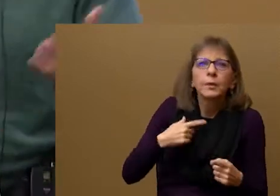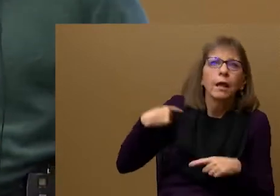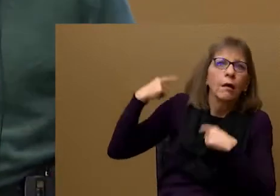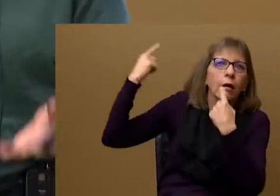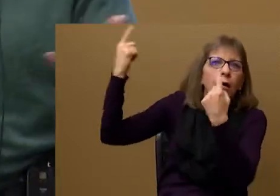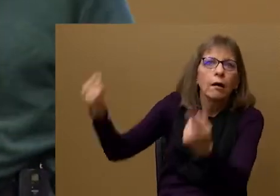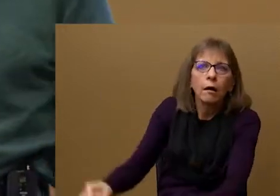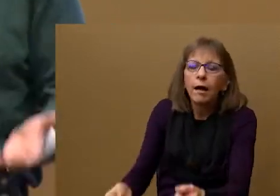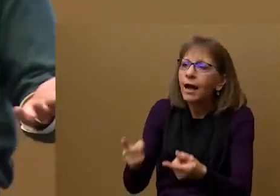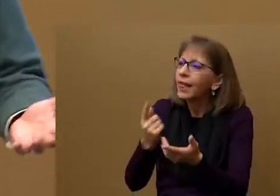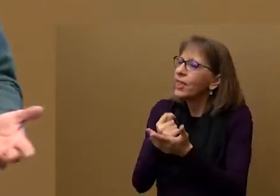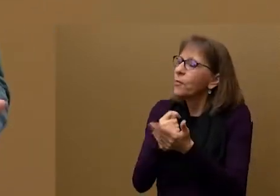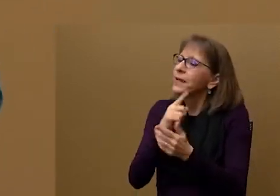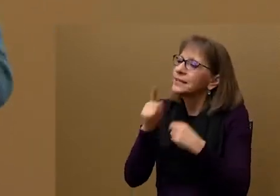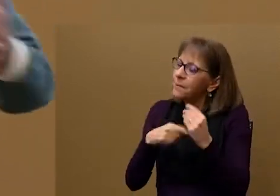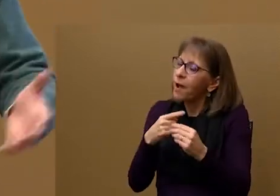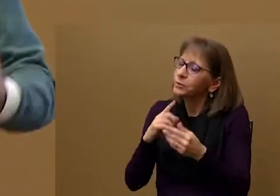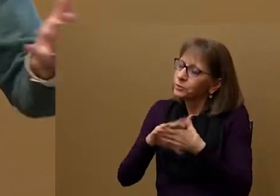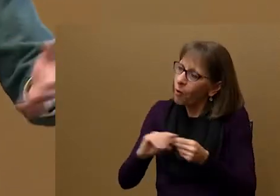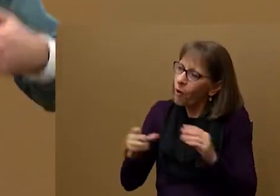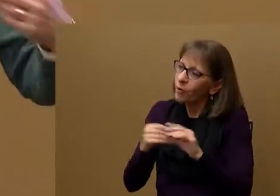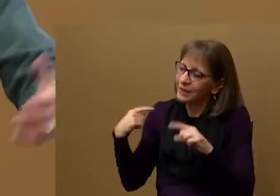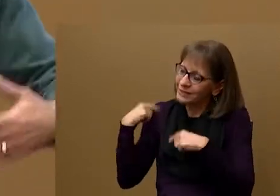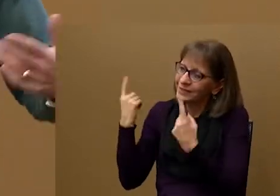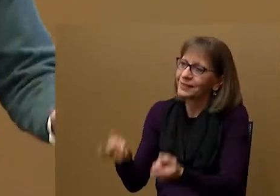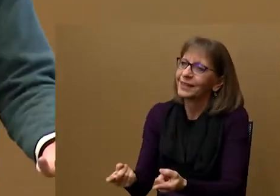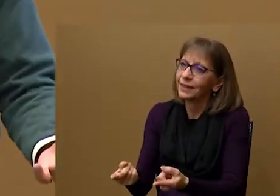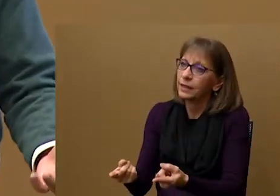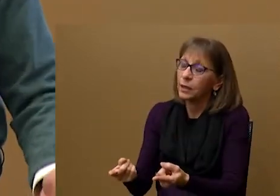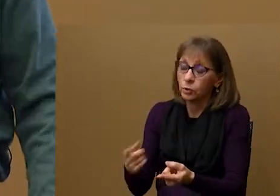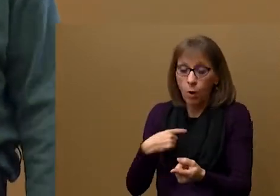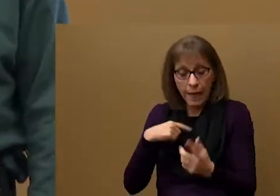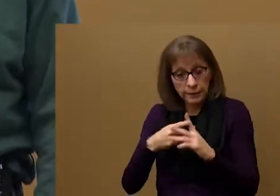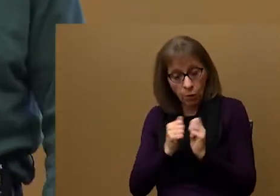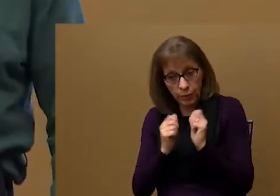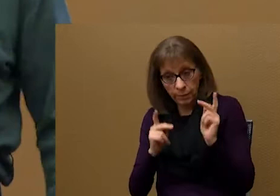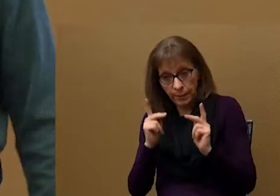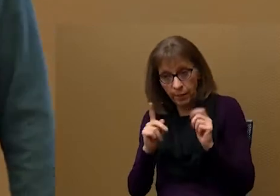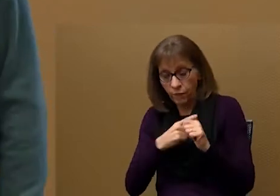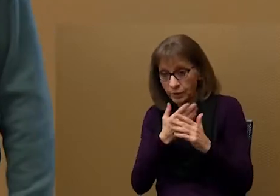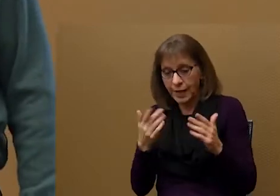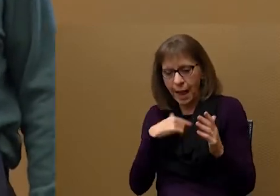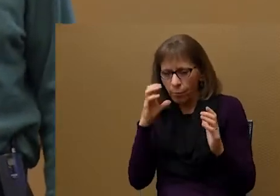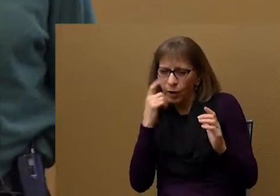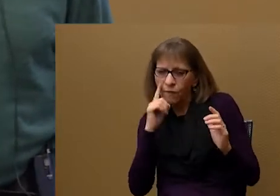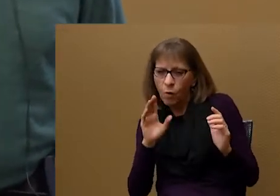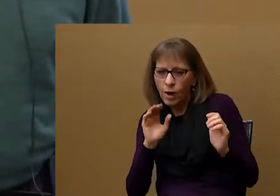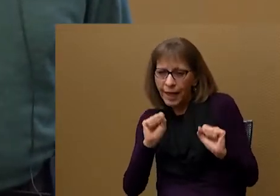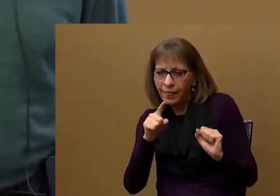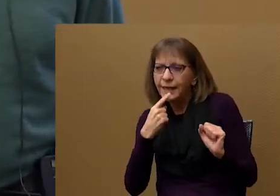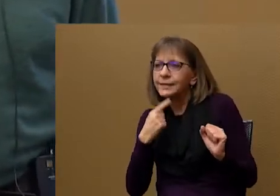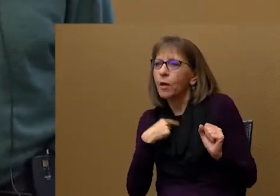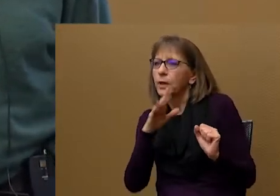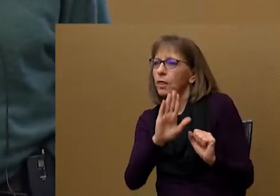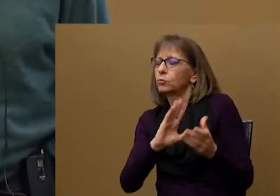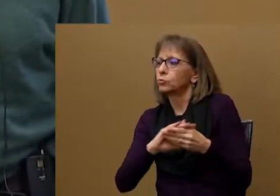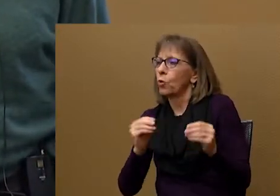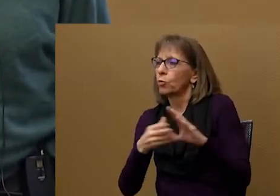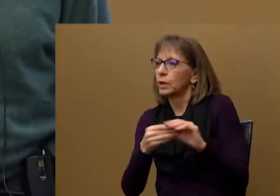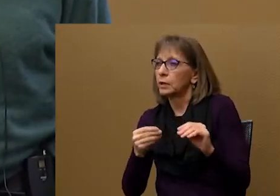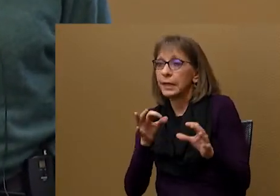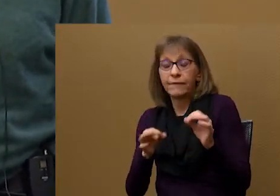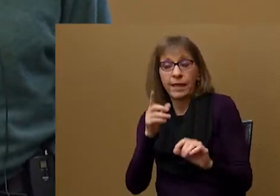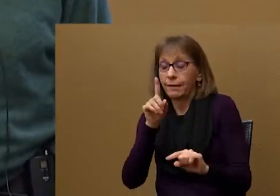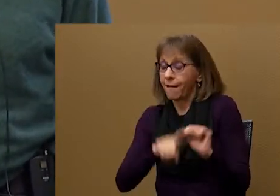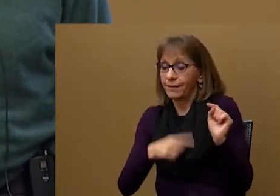of stories. What happened to you? Therapy is all about the use of stories. So when I'm starting out with people, the very first thing I'm looking for is, can